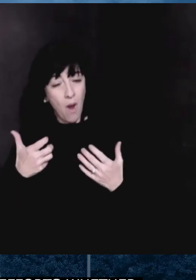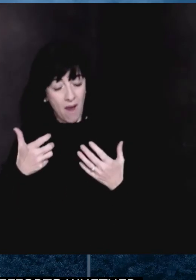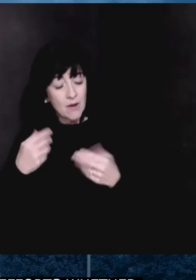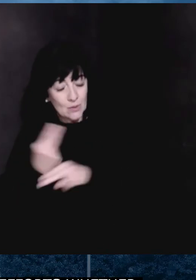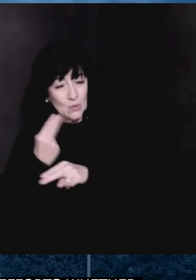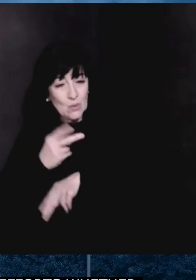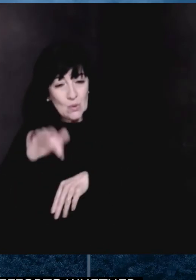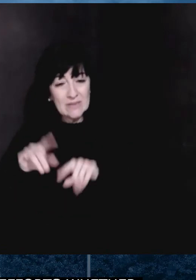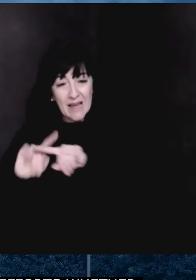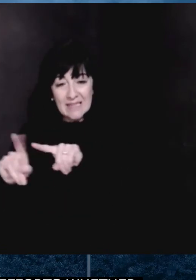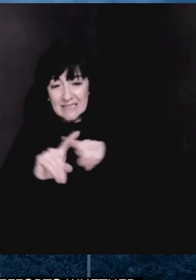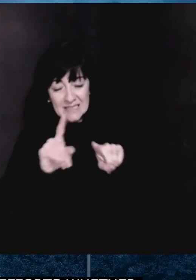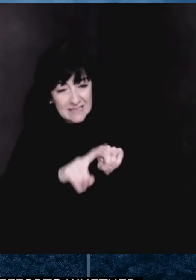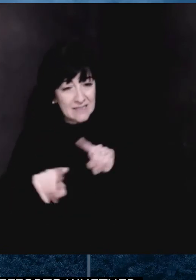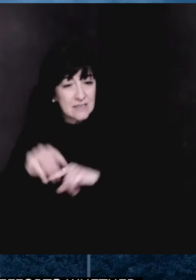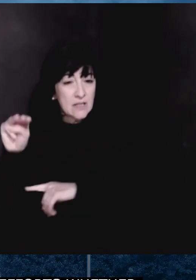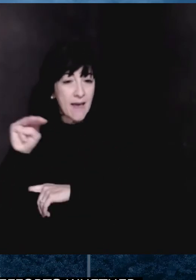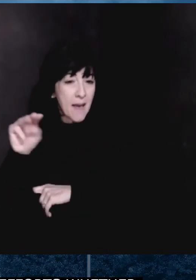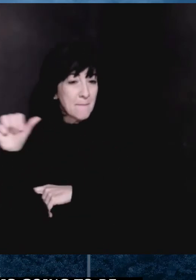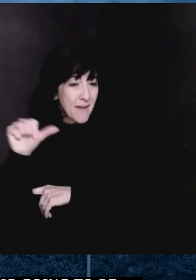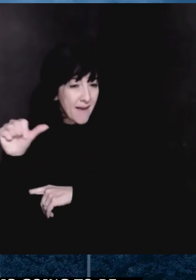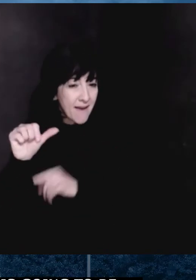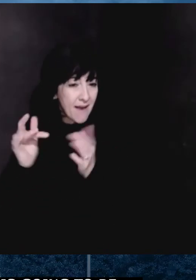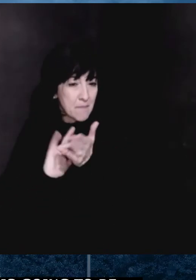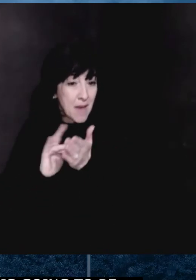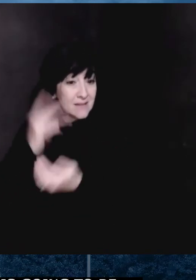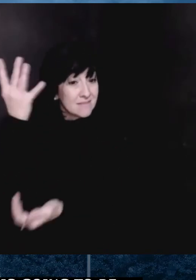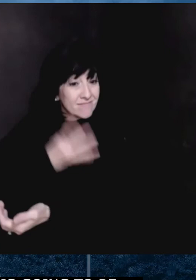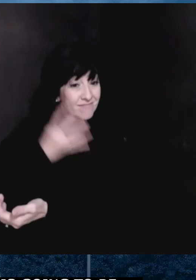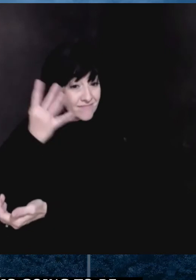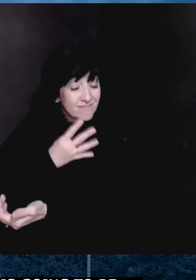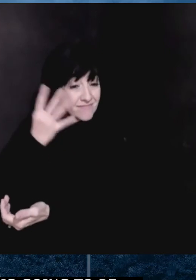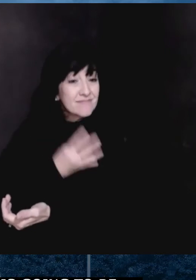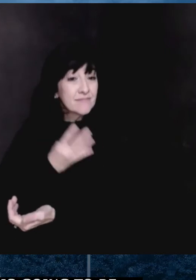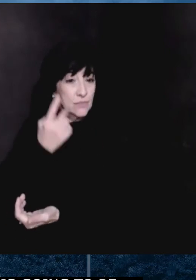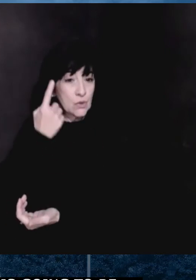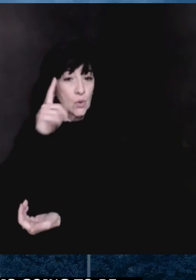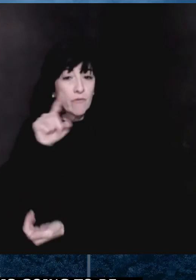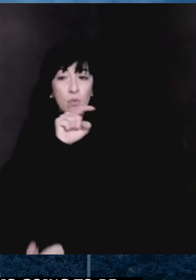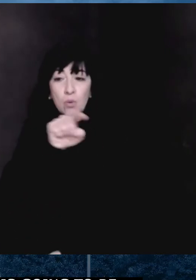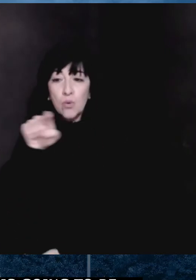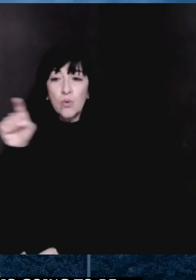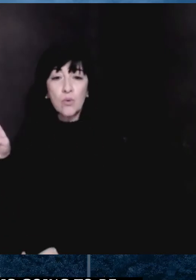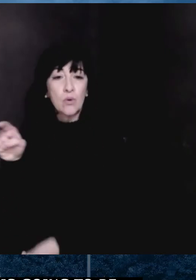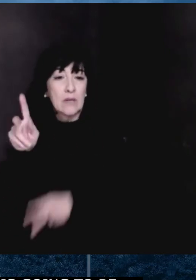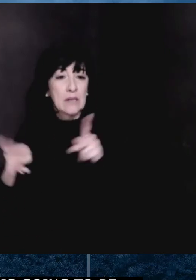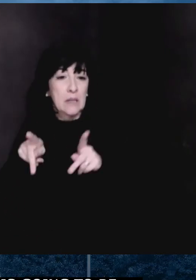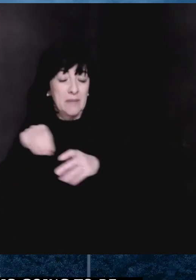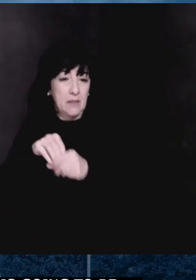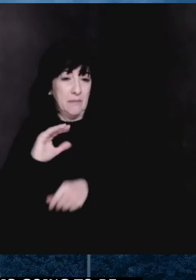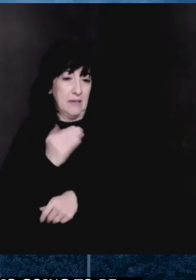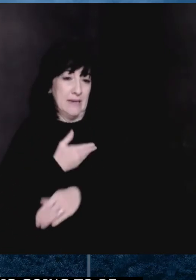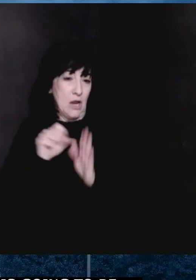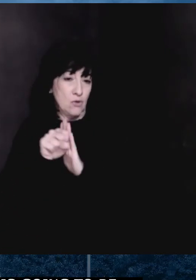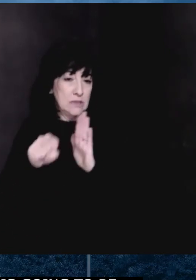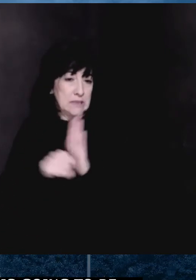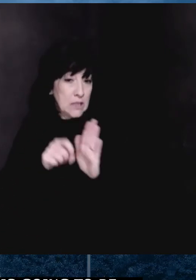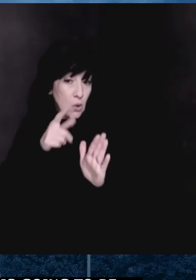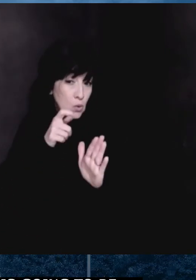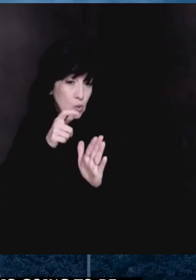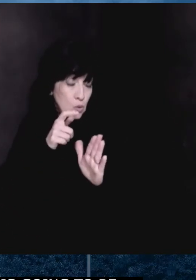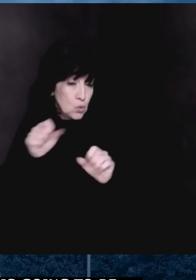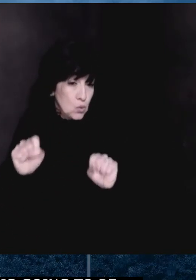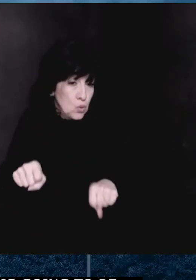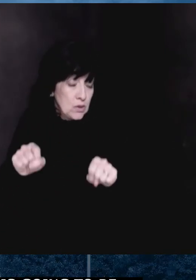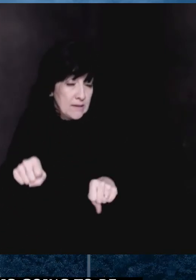and monoclonal antibodies for others in our state who are eligible. All of those are efforts